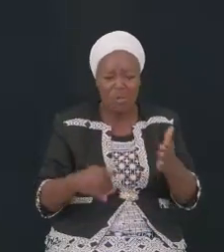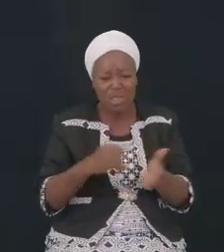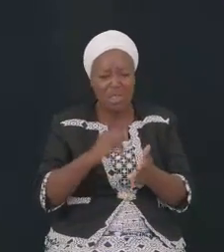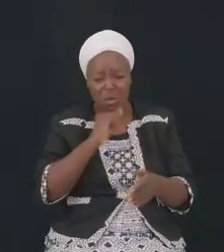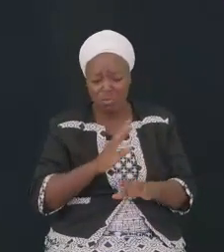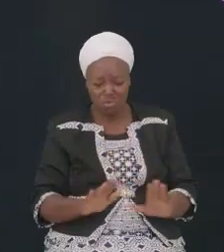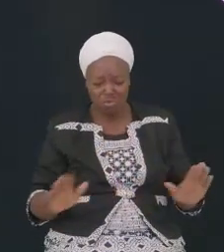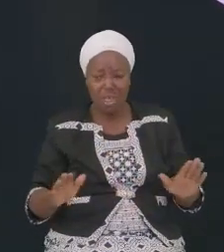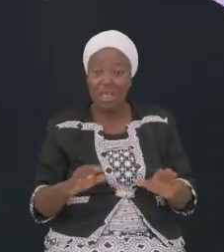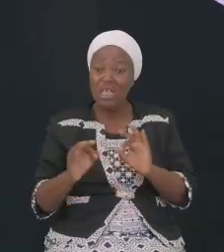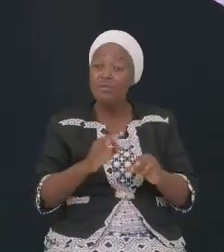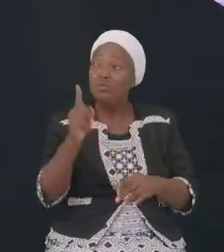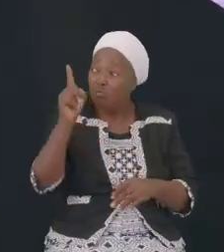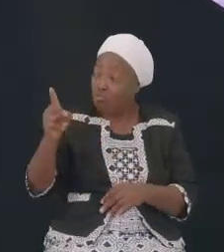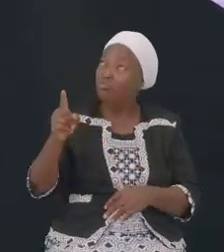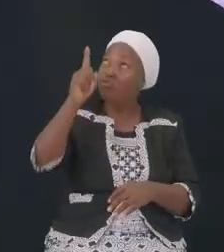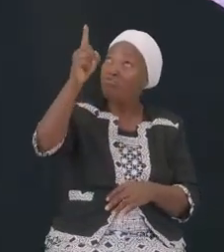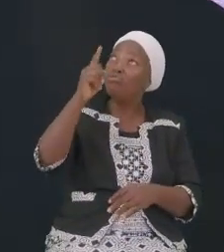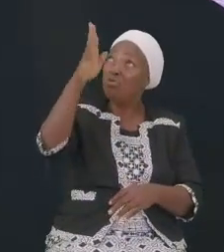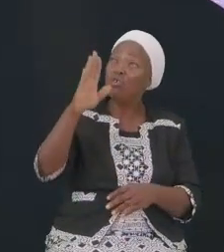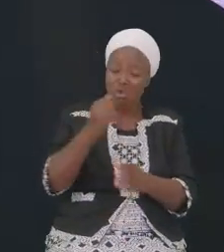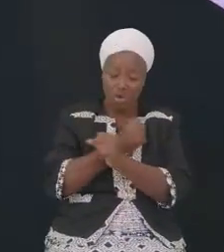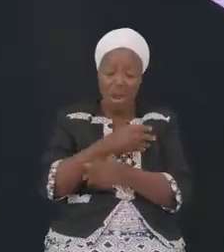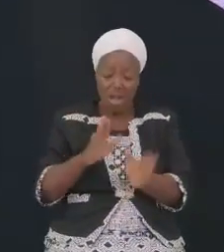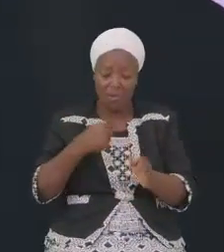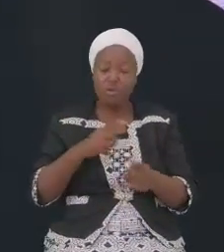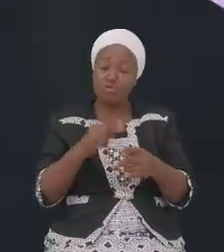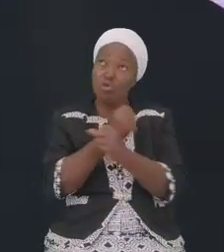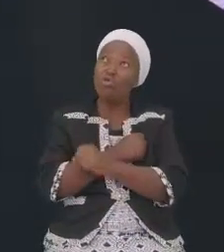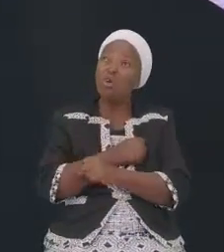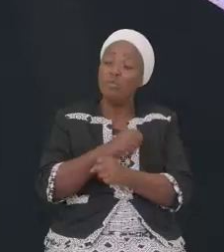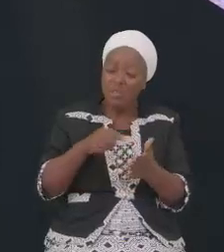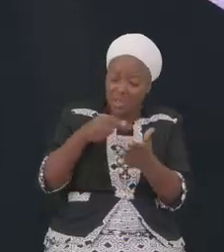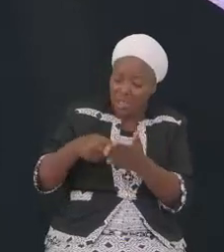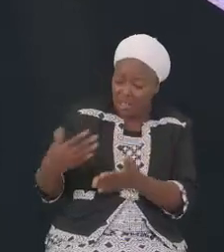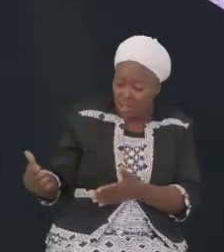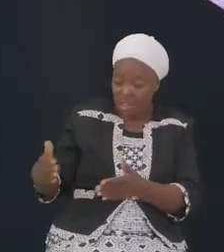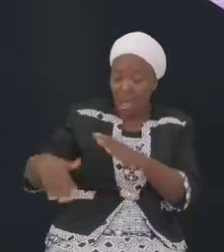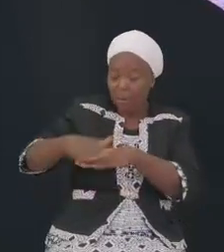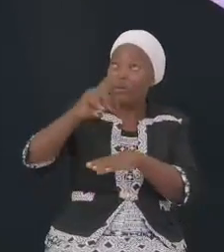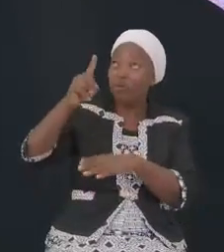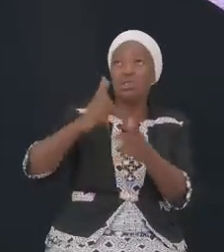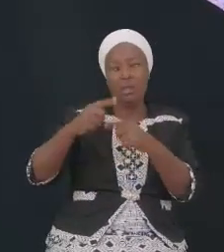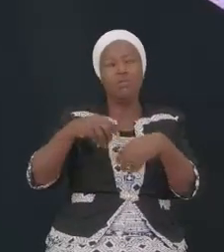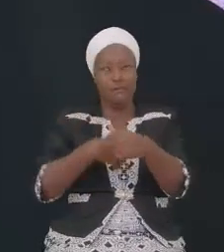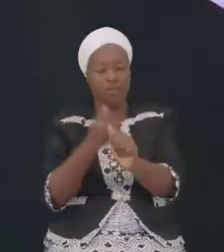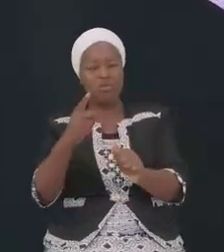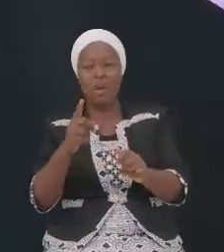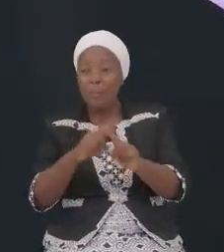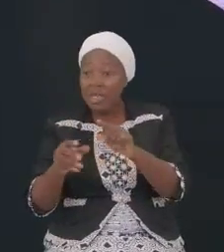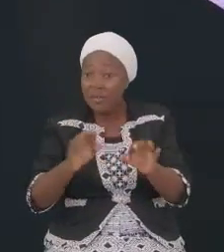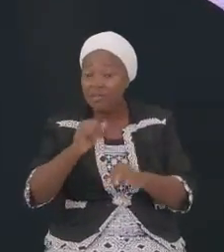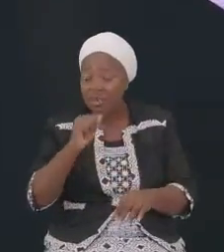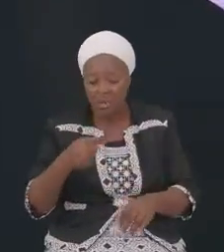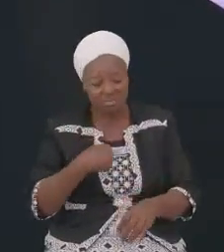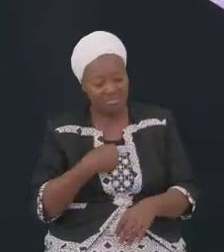love this above you, I'll carry on with you. If not, then I cannot. And God says, I cannot have that.